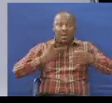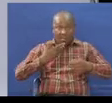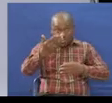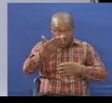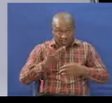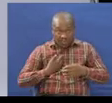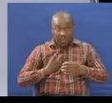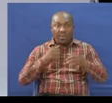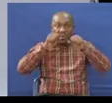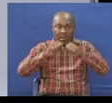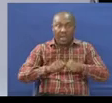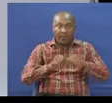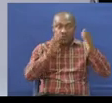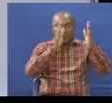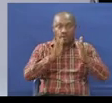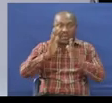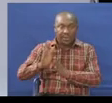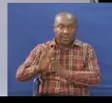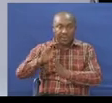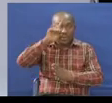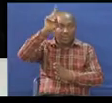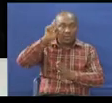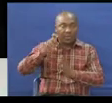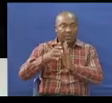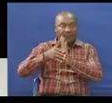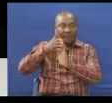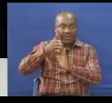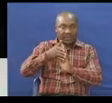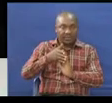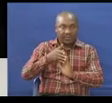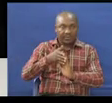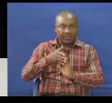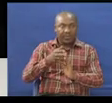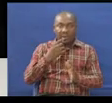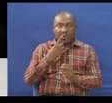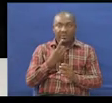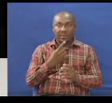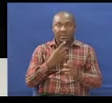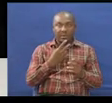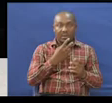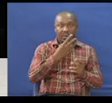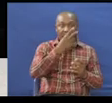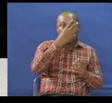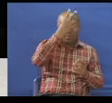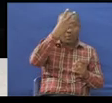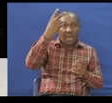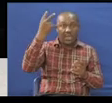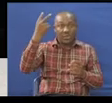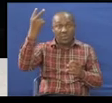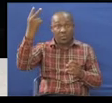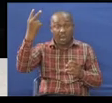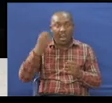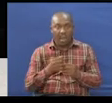We have to rearrange the equation first. As you see here, there is 7x squared, there is 4x